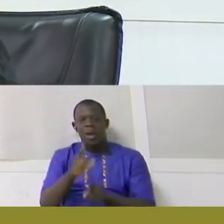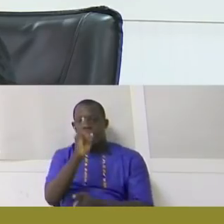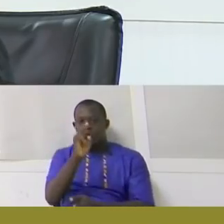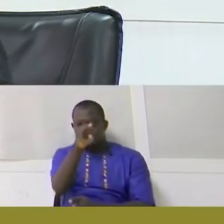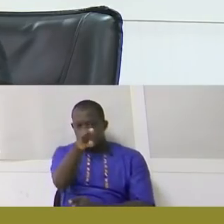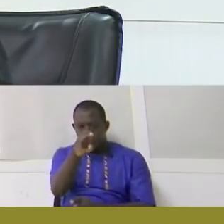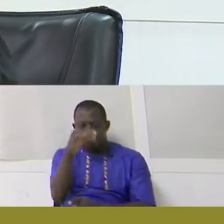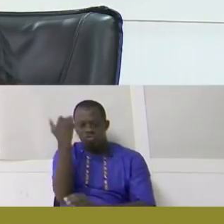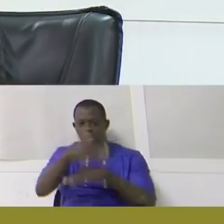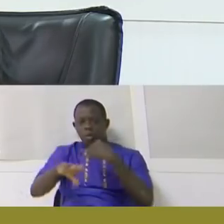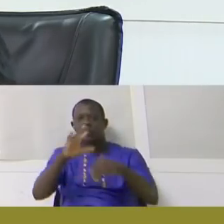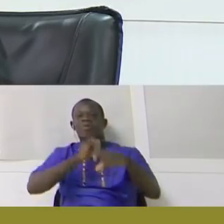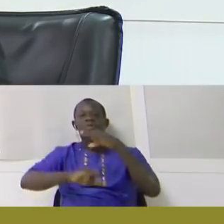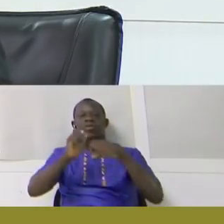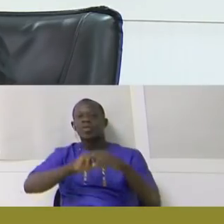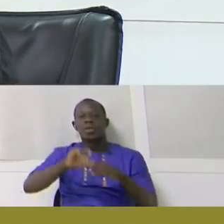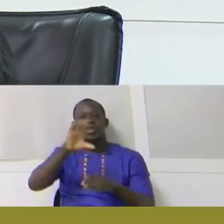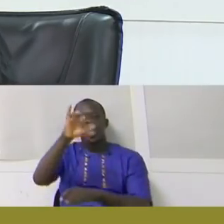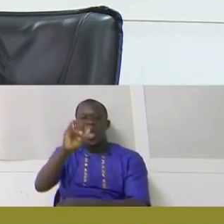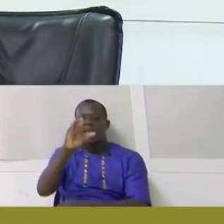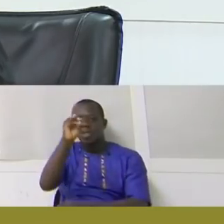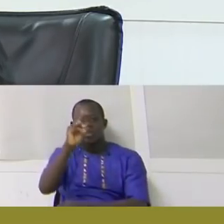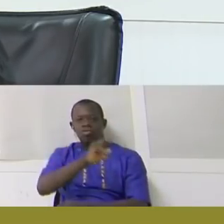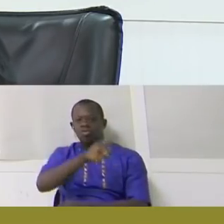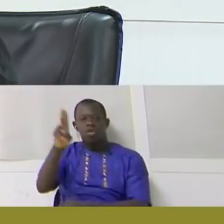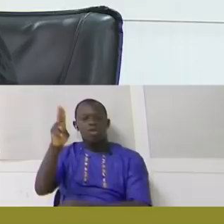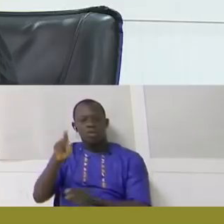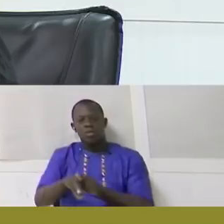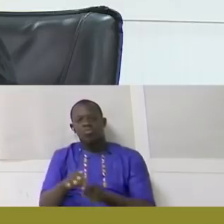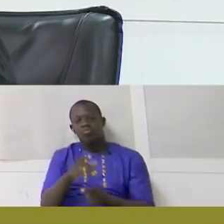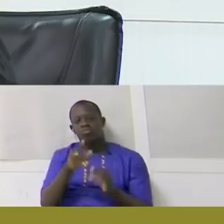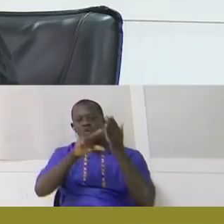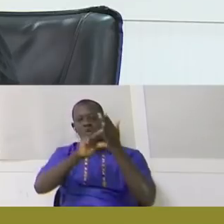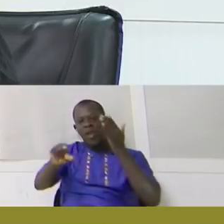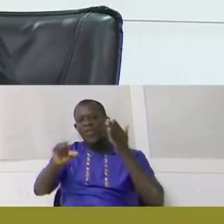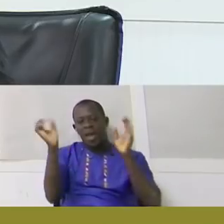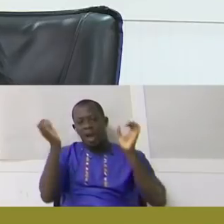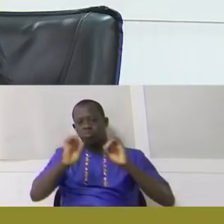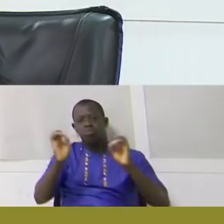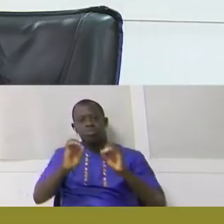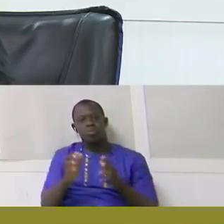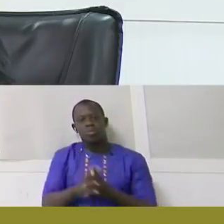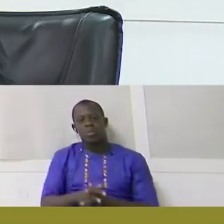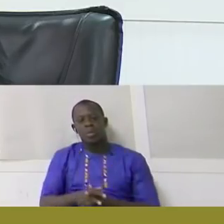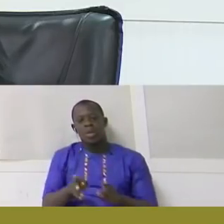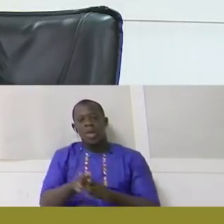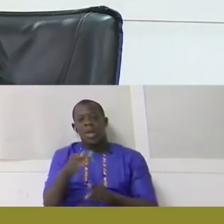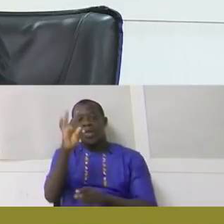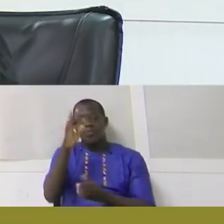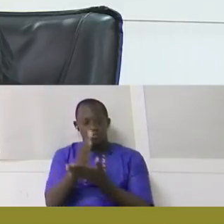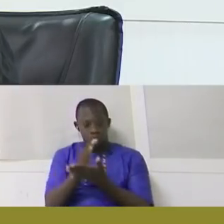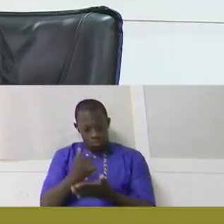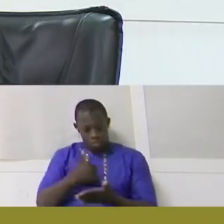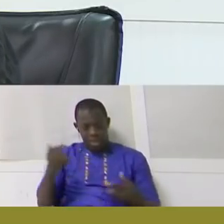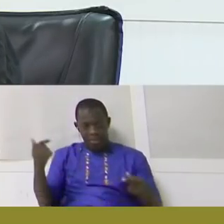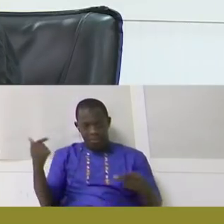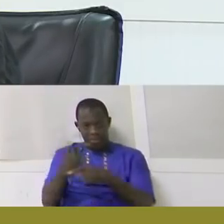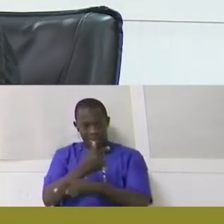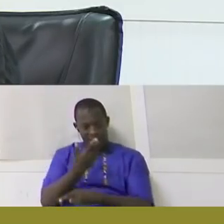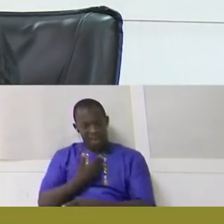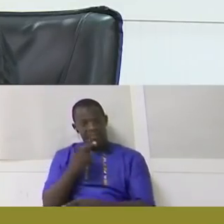not fit to be a CID and investigator. But you are not fit to be a CID and investigator. Maneko yo féké né man faulty won na sa. I said